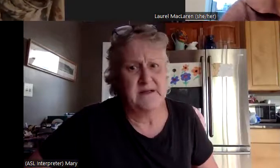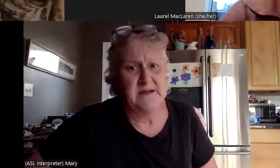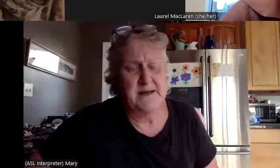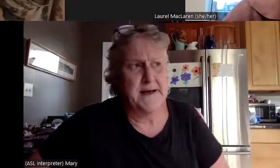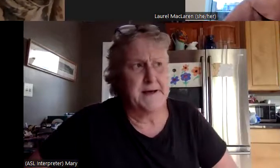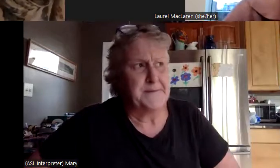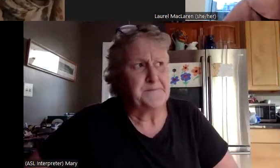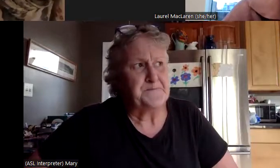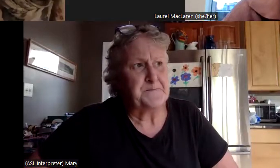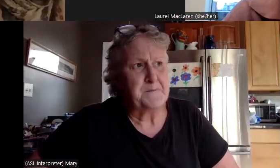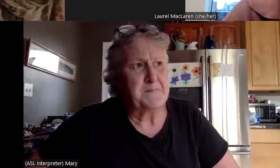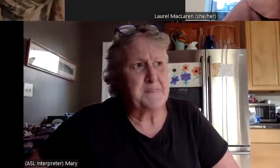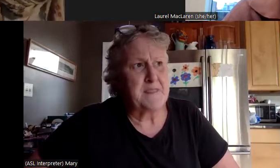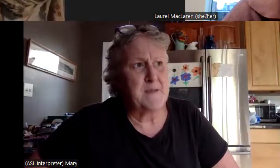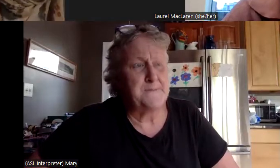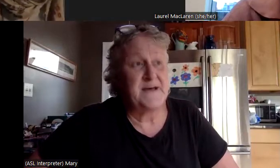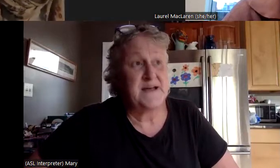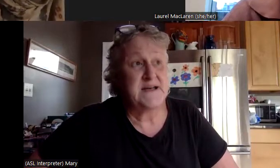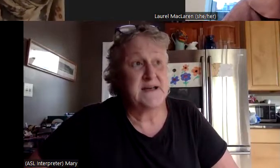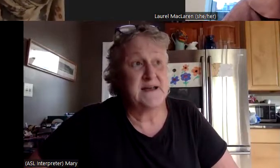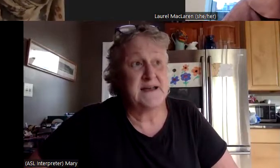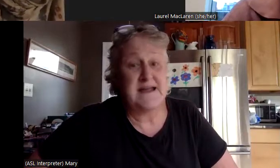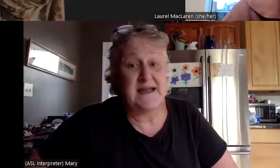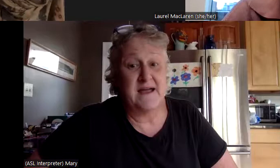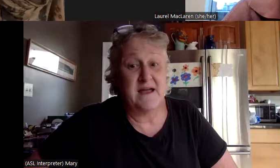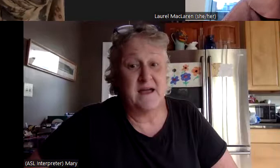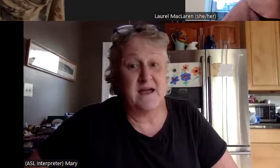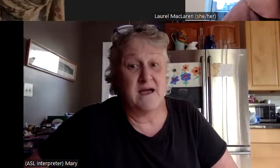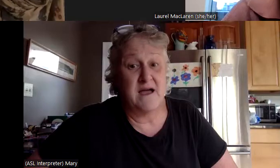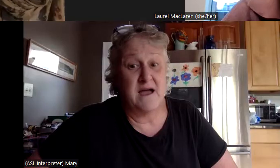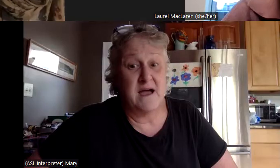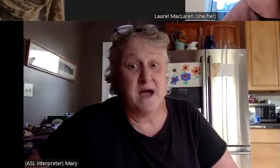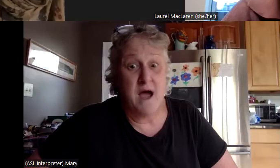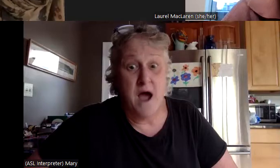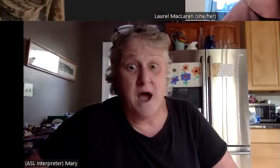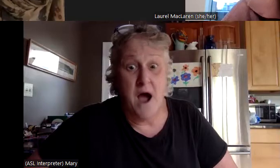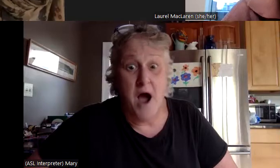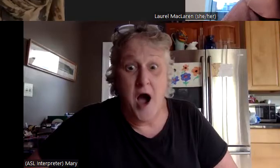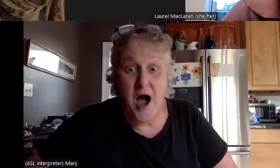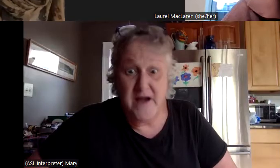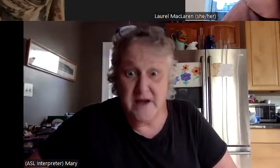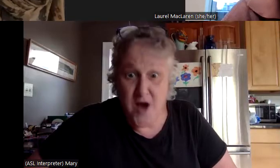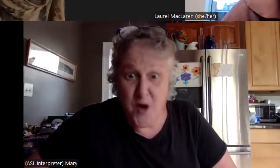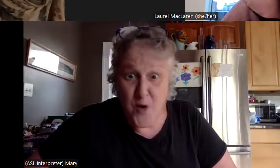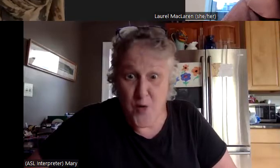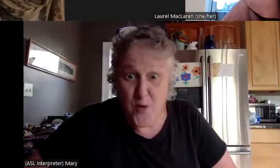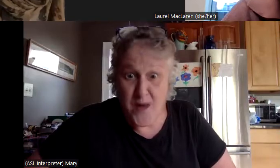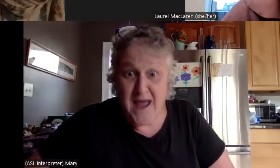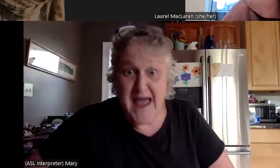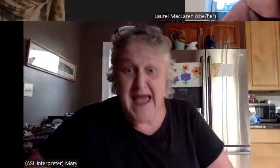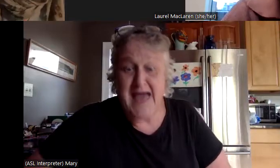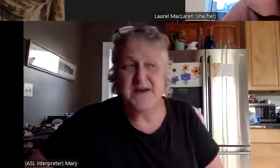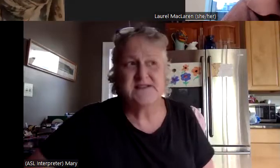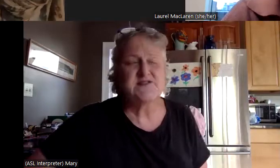something. Oh But my gosh, that poor little guy to be liberated from that egg. He's I like a month too know.